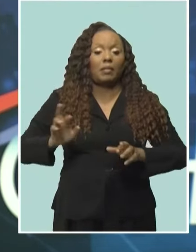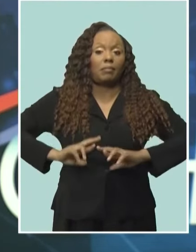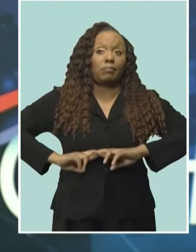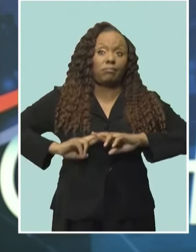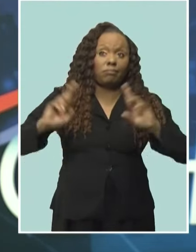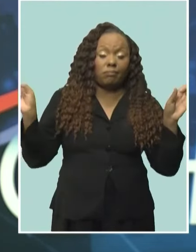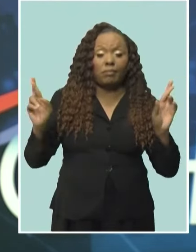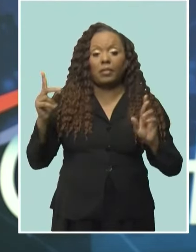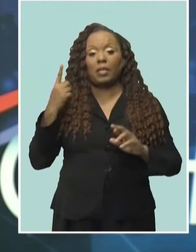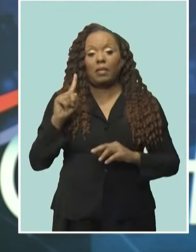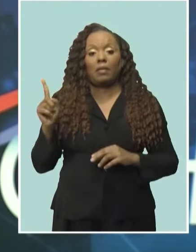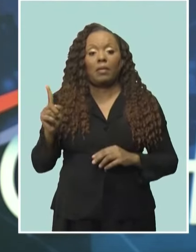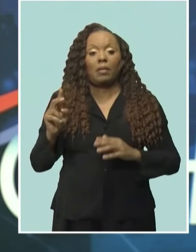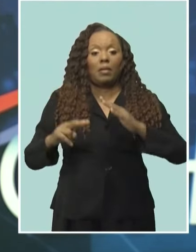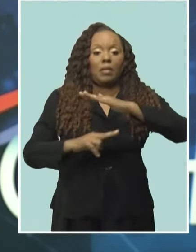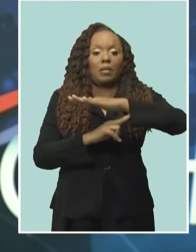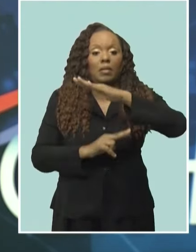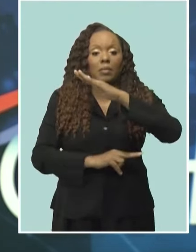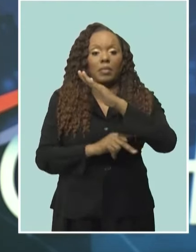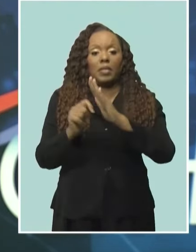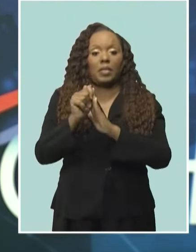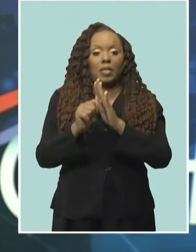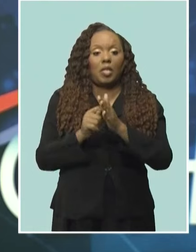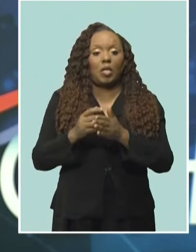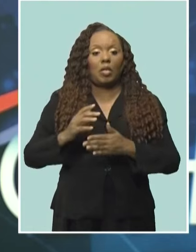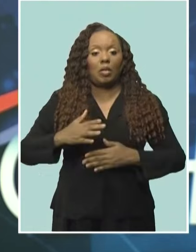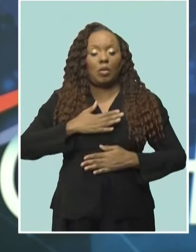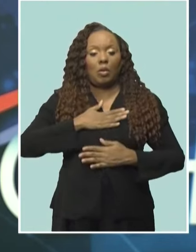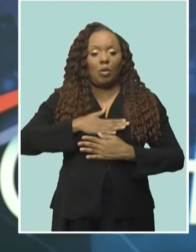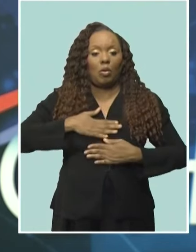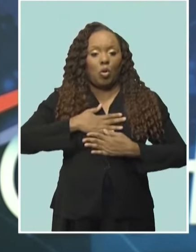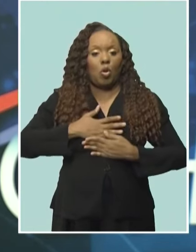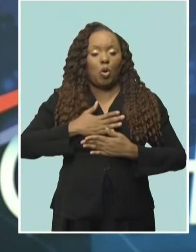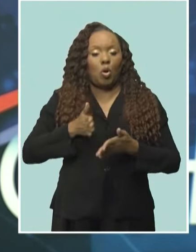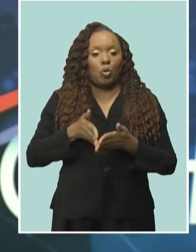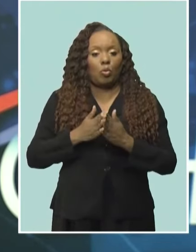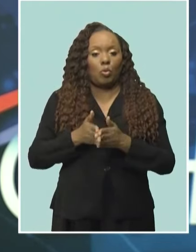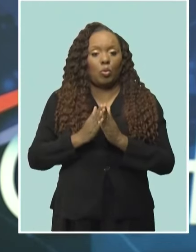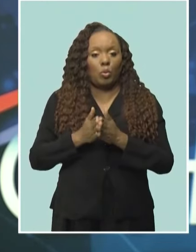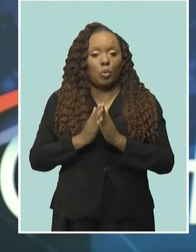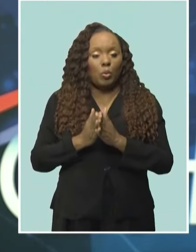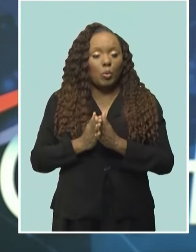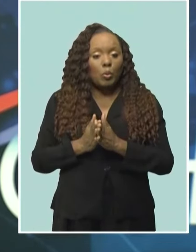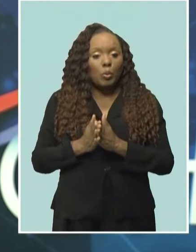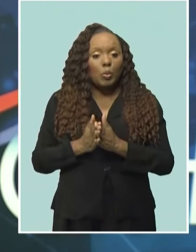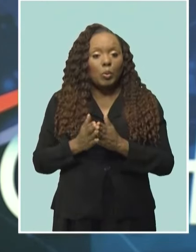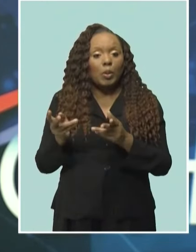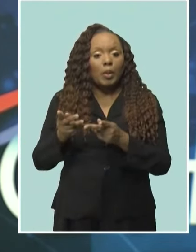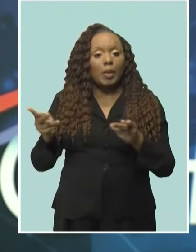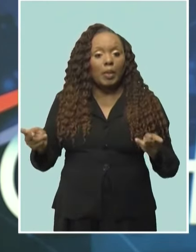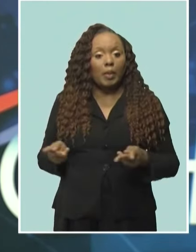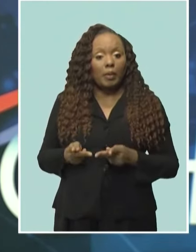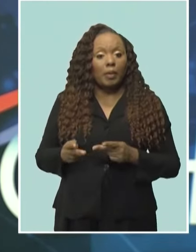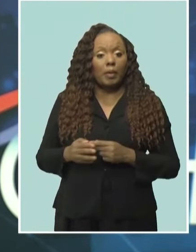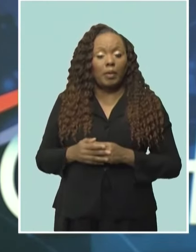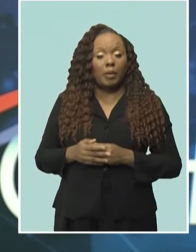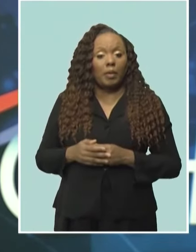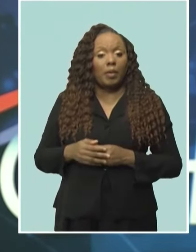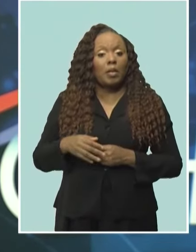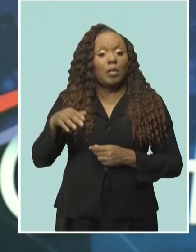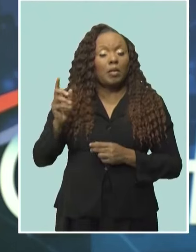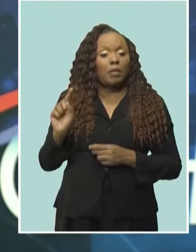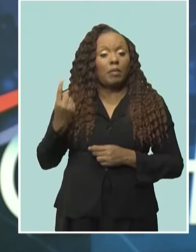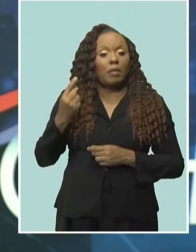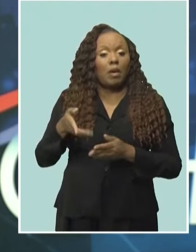go at the Bridgetown Cruise Terminal after Hurricane Beryl dumped loads of sand and debris into the facility. The first vessel